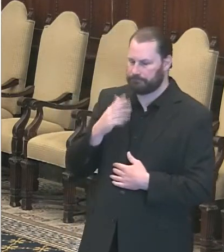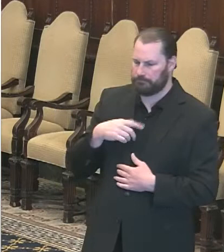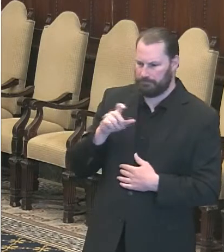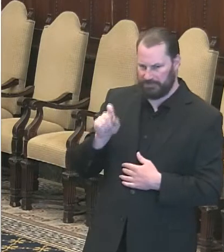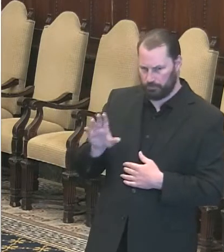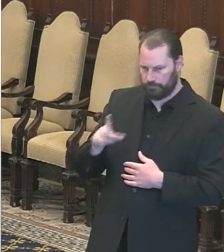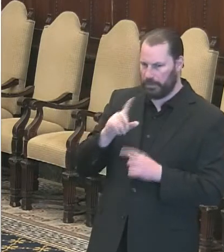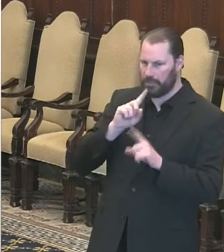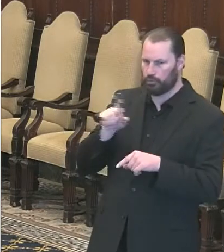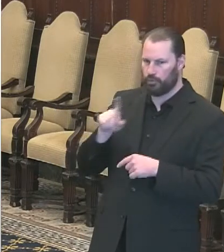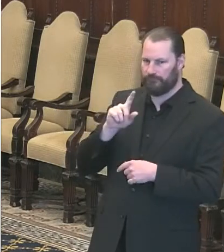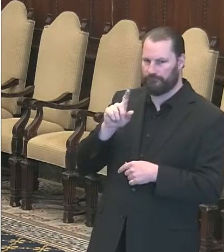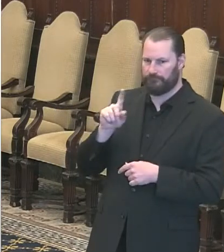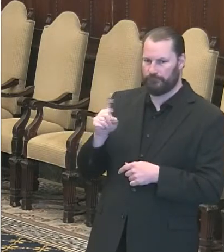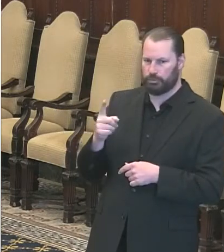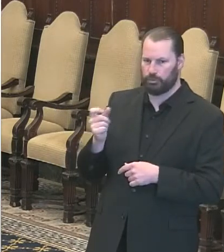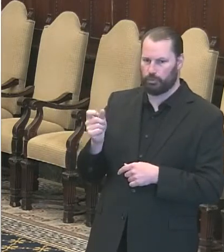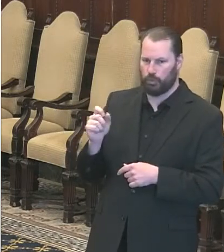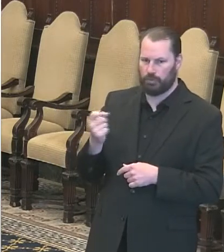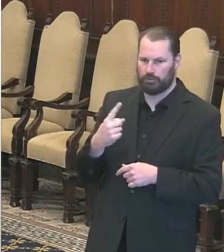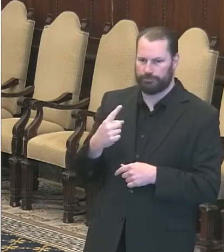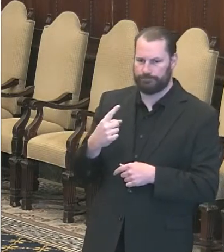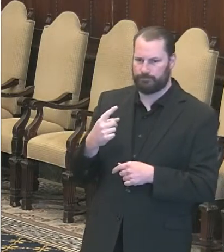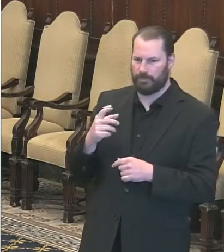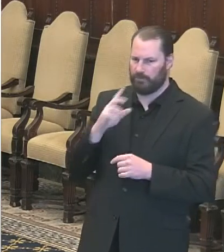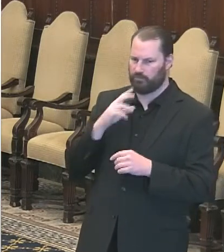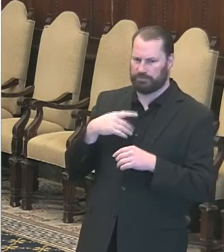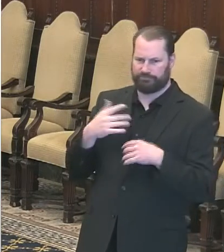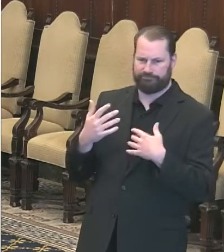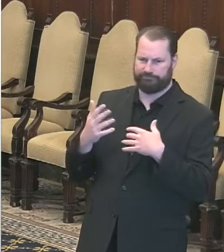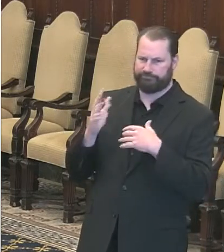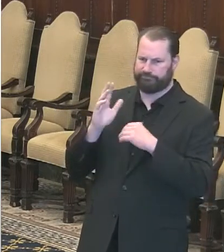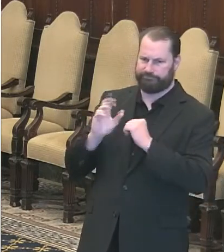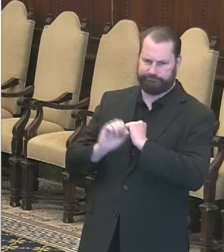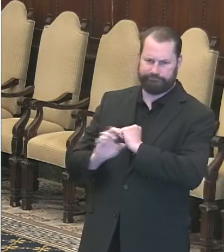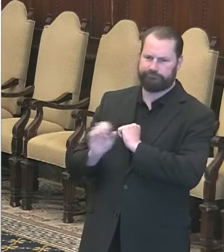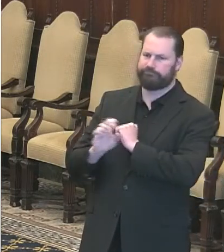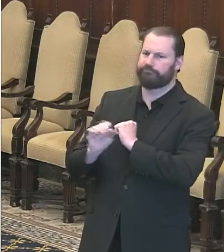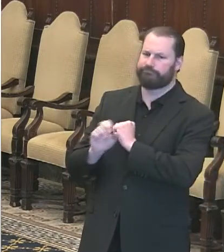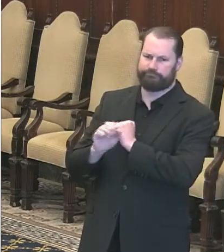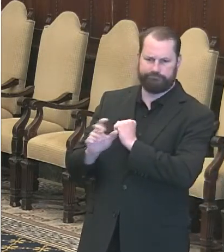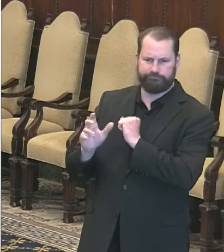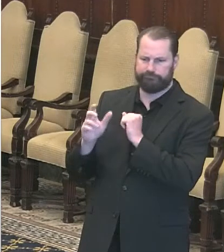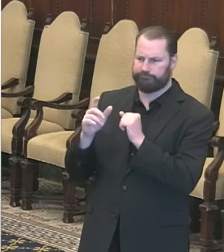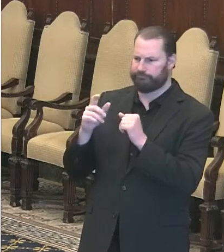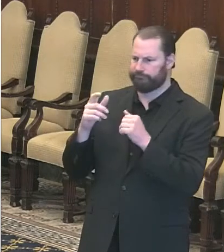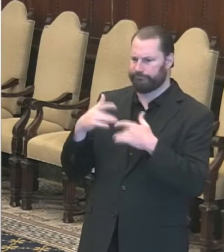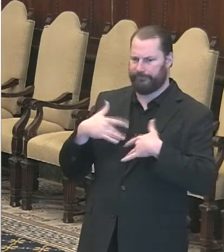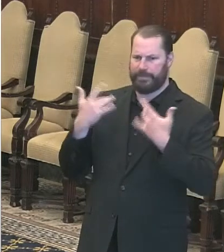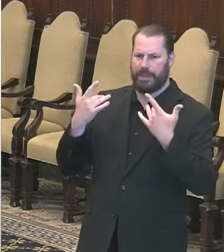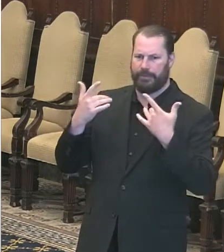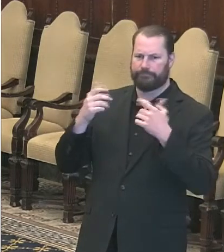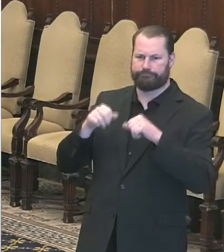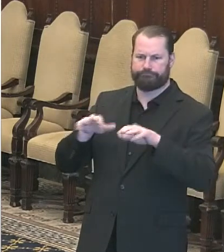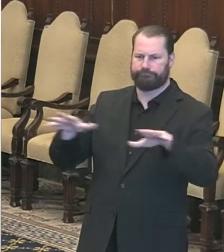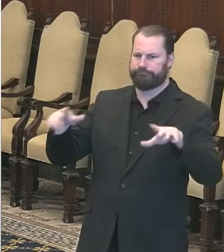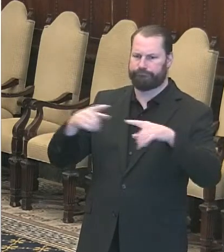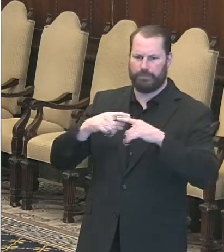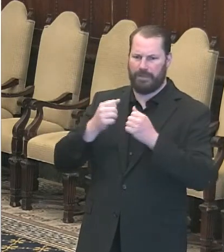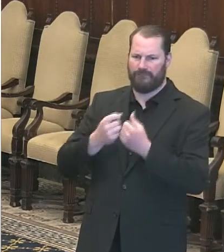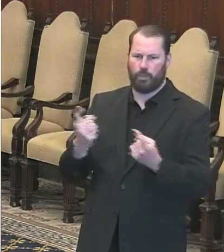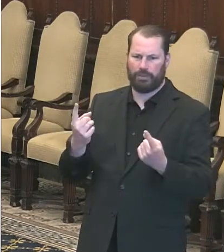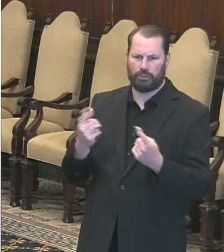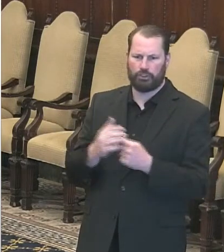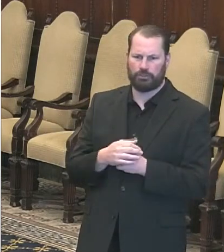to market this virtual festival to folks across the city, across the region, across the country, and frankly, around the